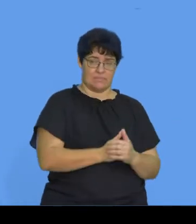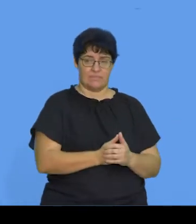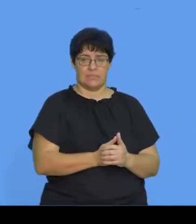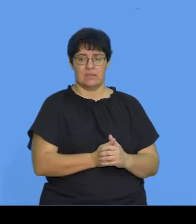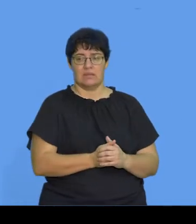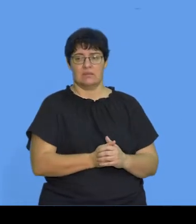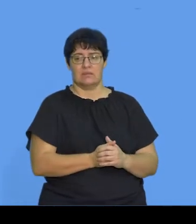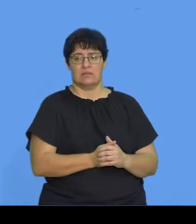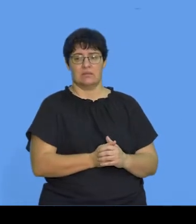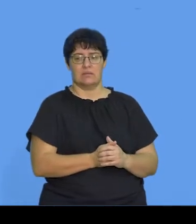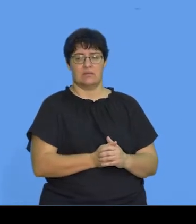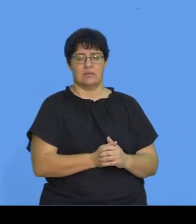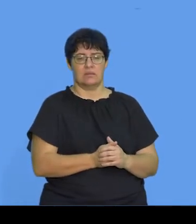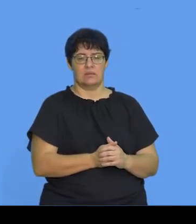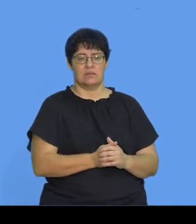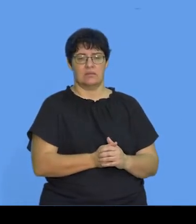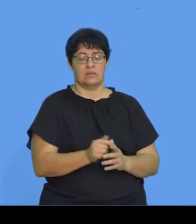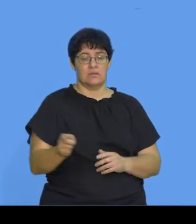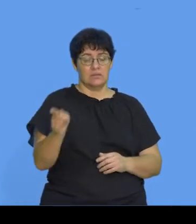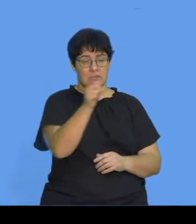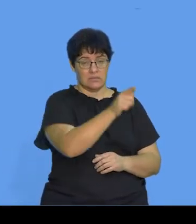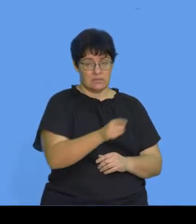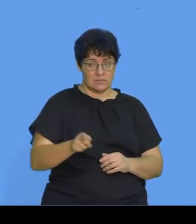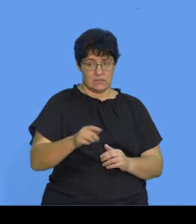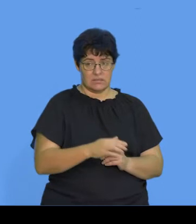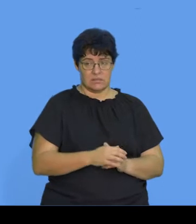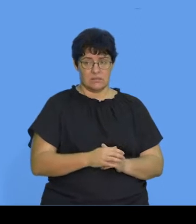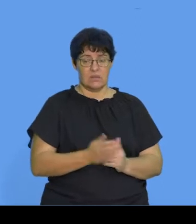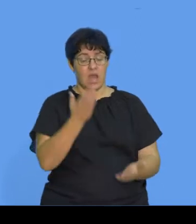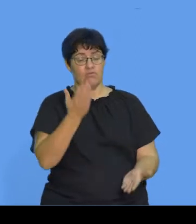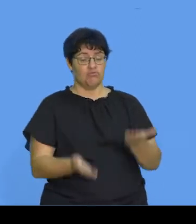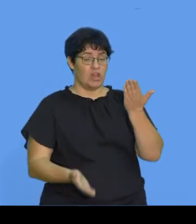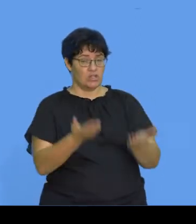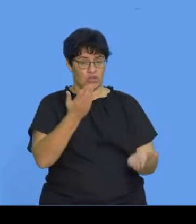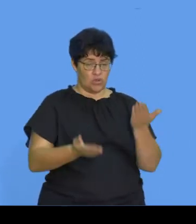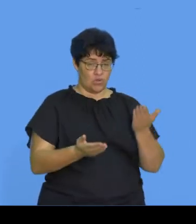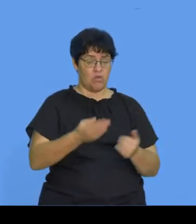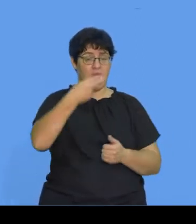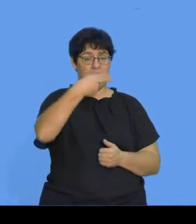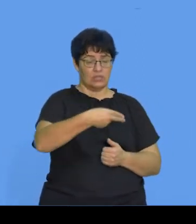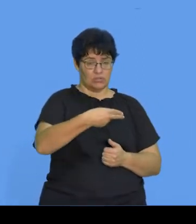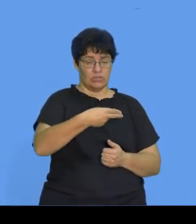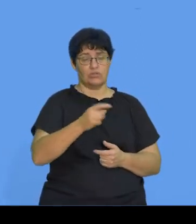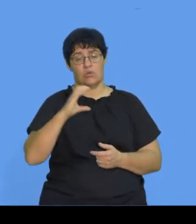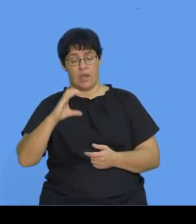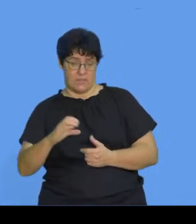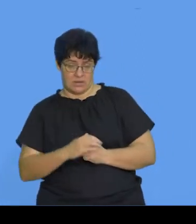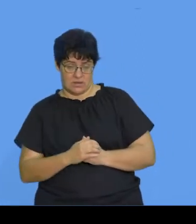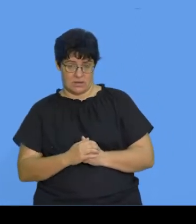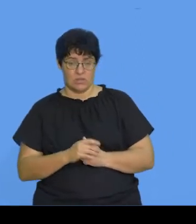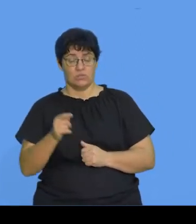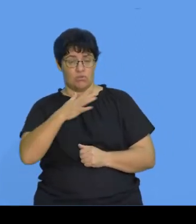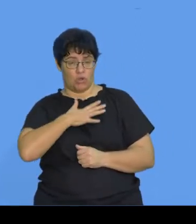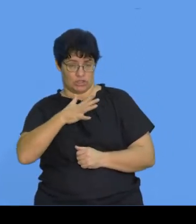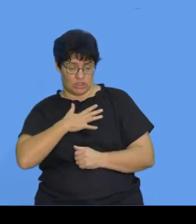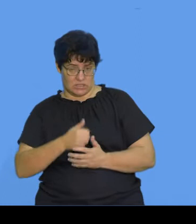slide, and I want to show you. Okay. Guys, over here, the ratio of hydrogen to